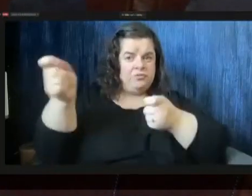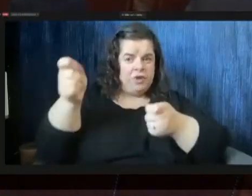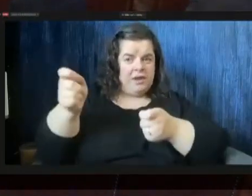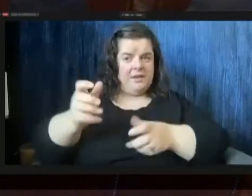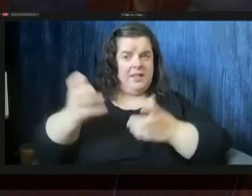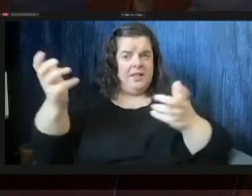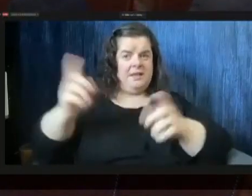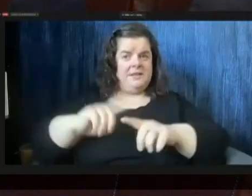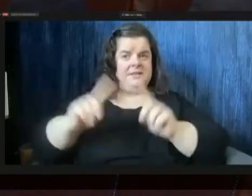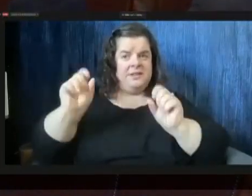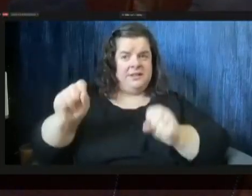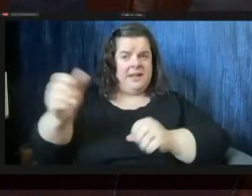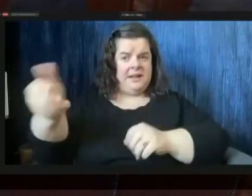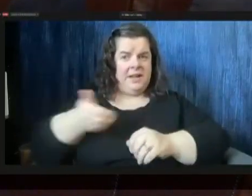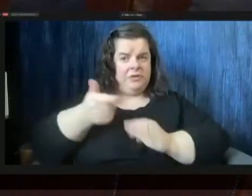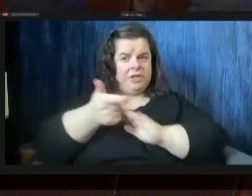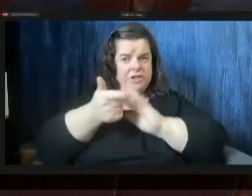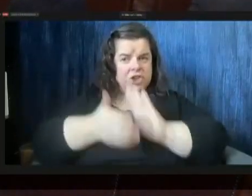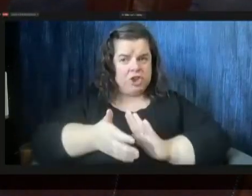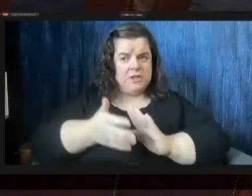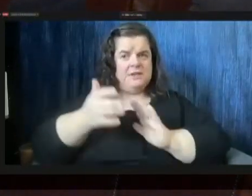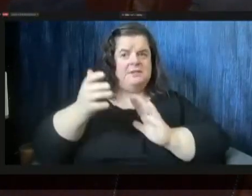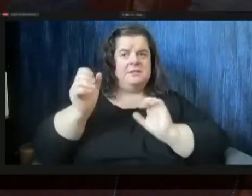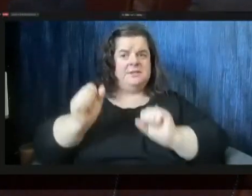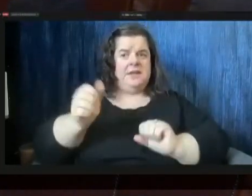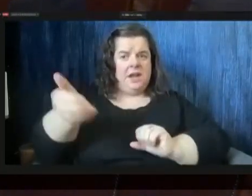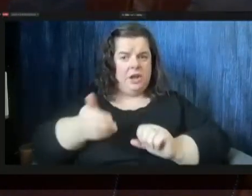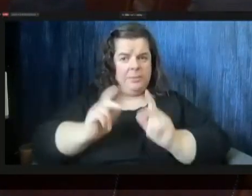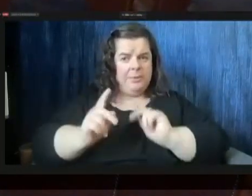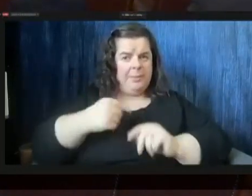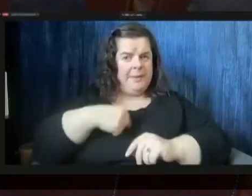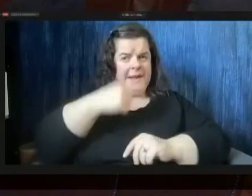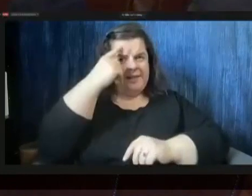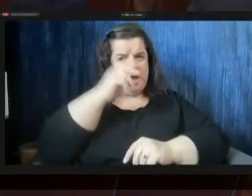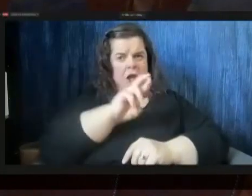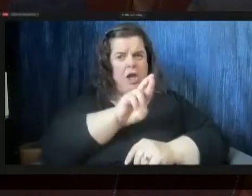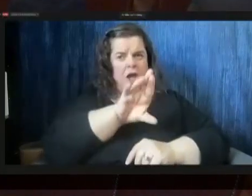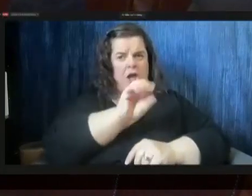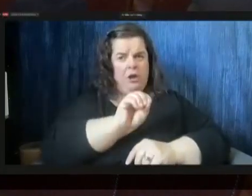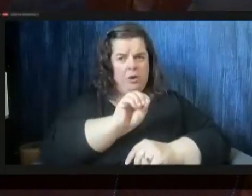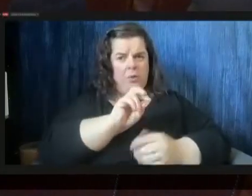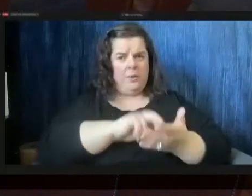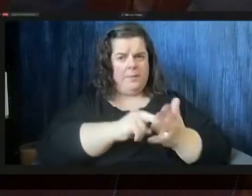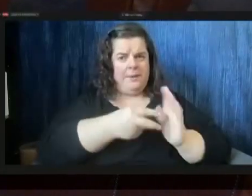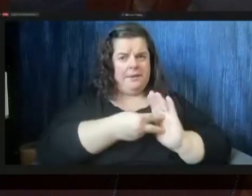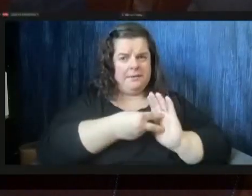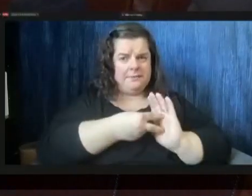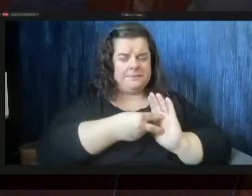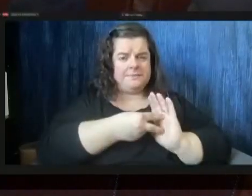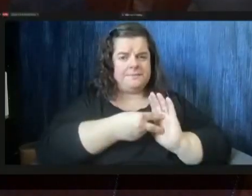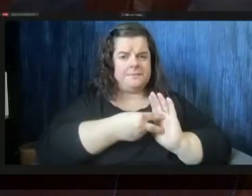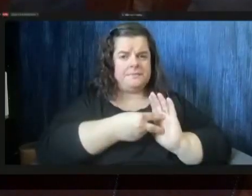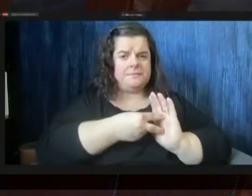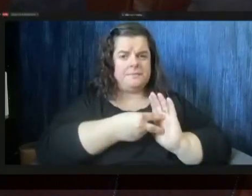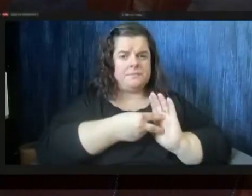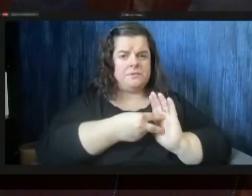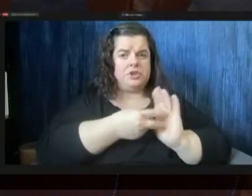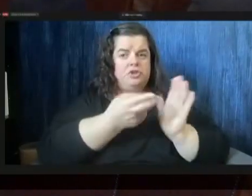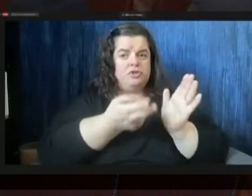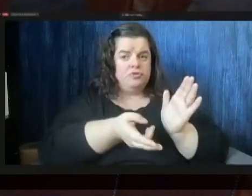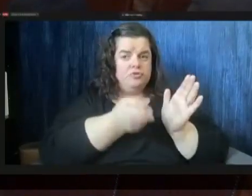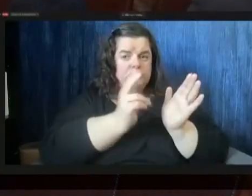They can hire attorneys, they can hire people, where I always thought an RCO was meant to be a